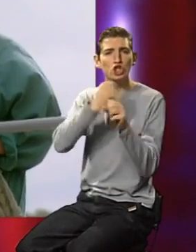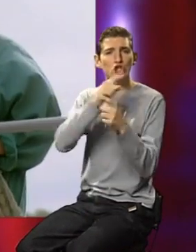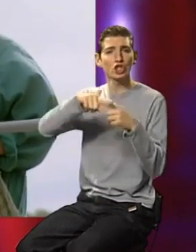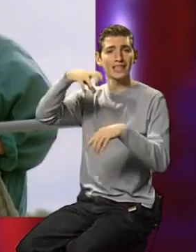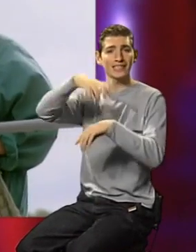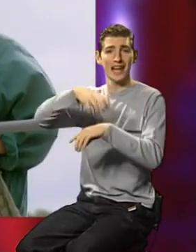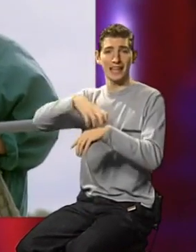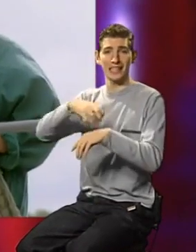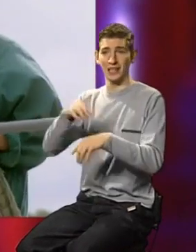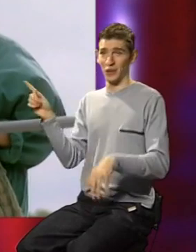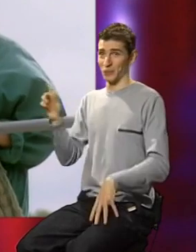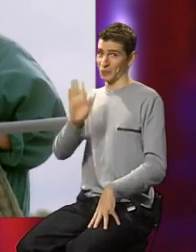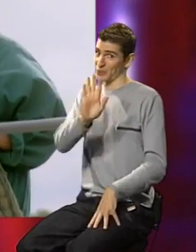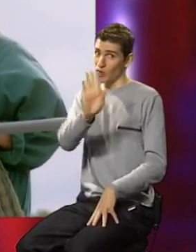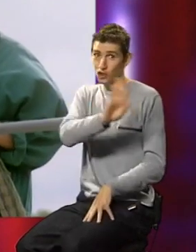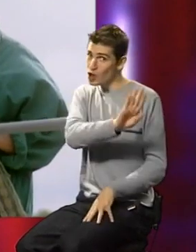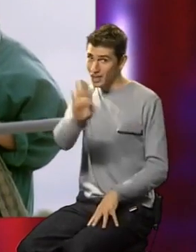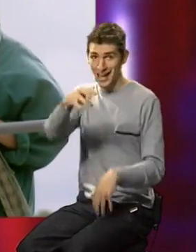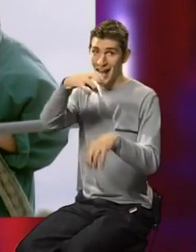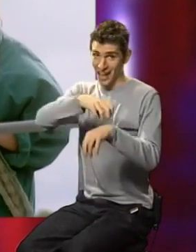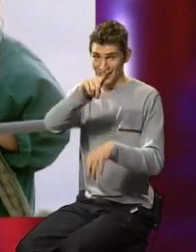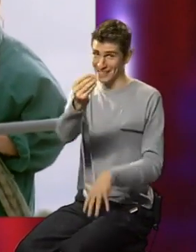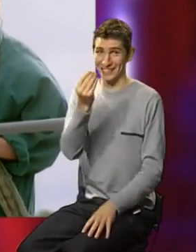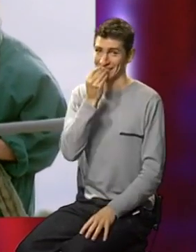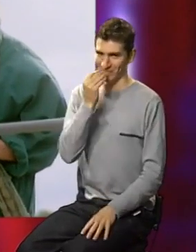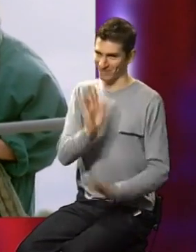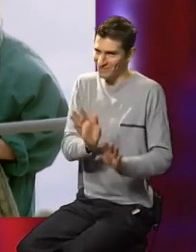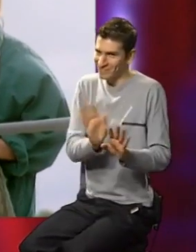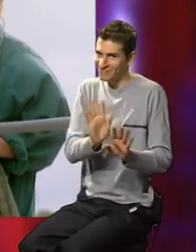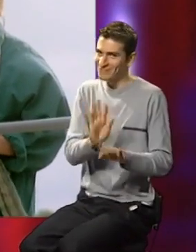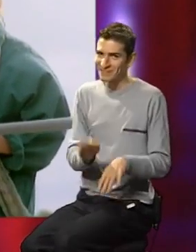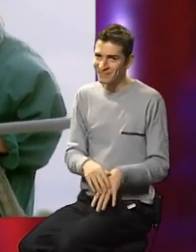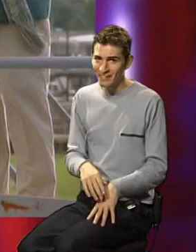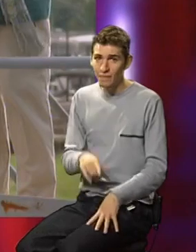No, definitely not the sort of cake you would eat.